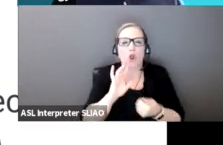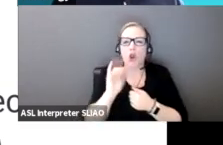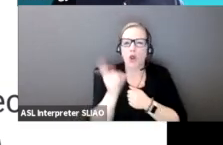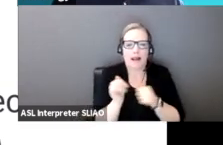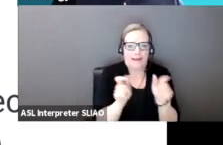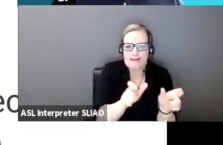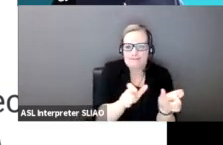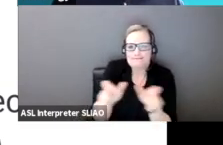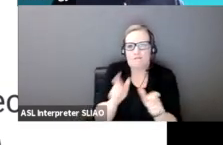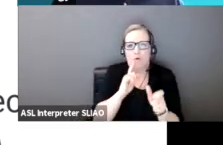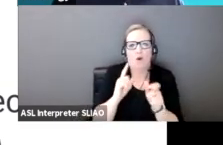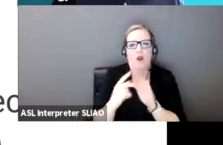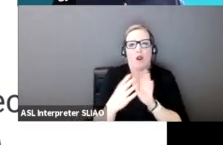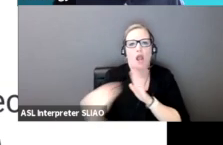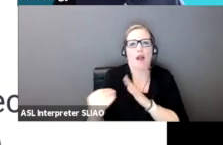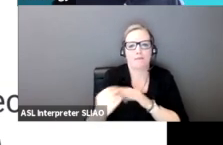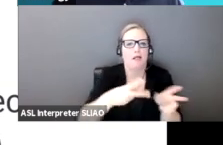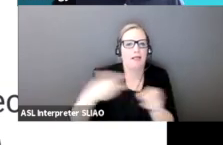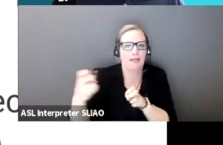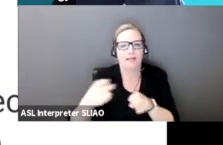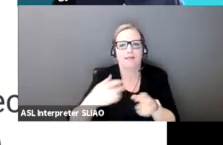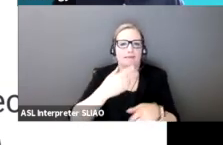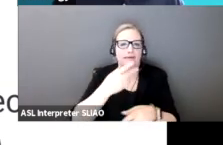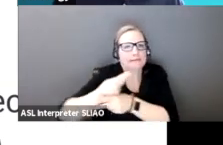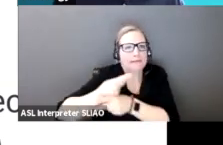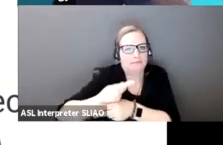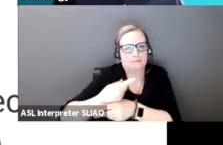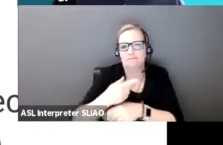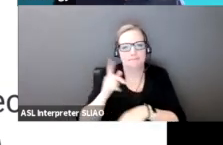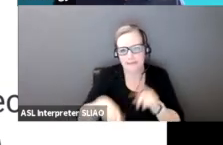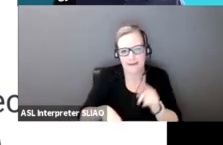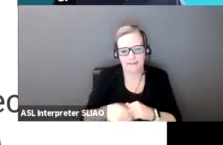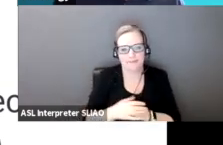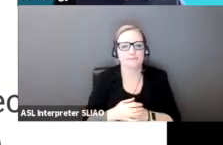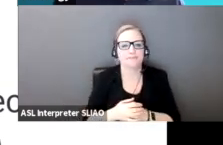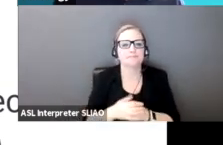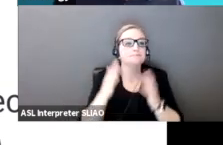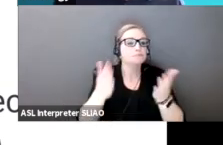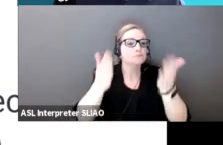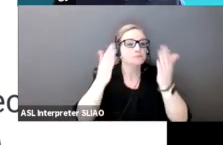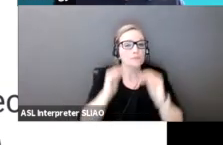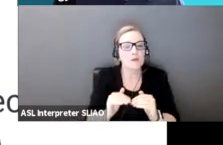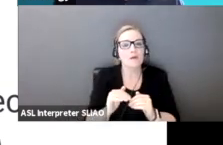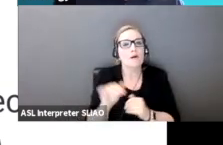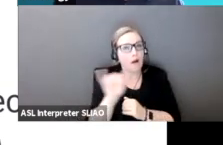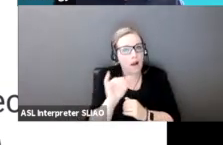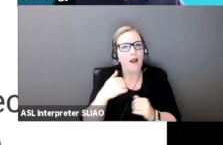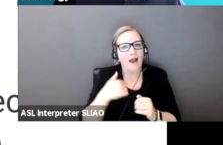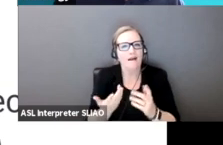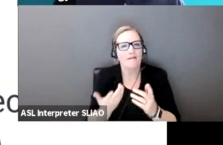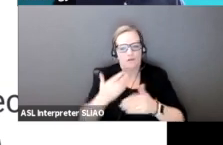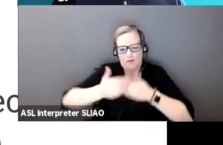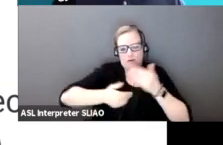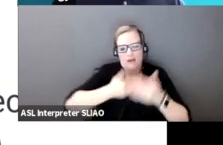third part that's conflated is the actual regime. So how do patents work? How do trademarks or copyright